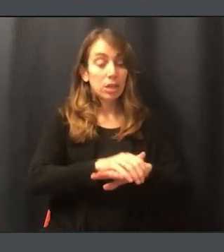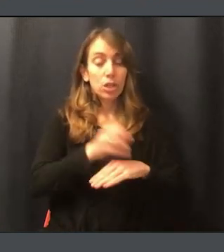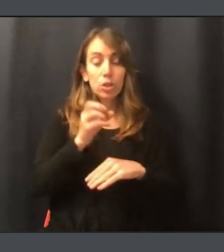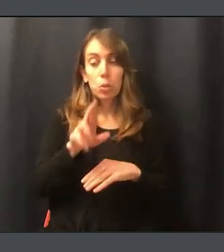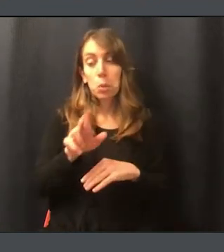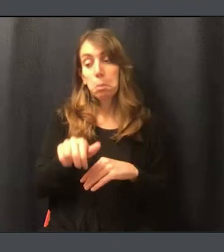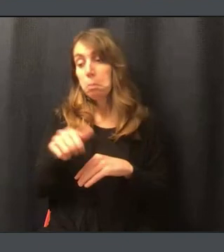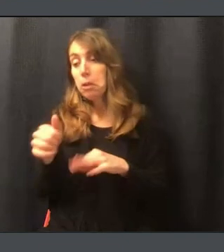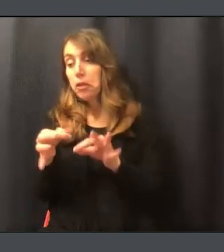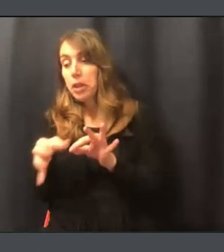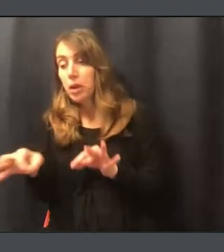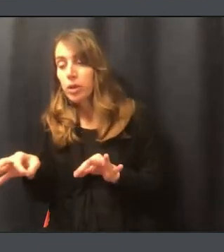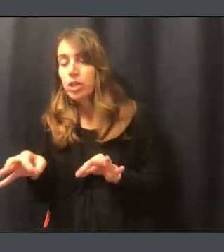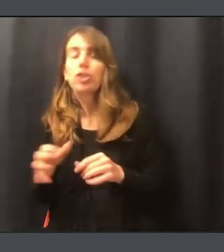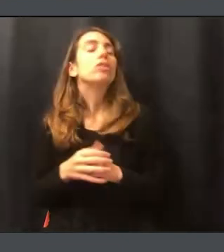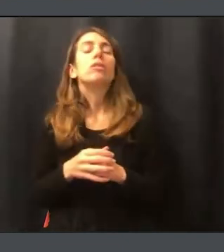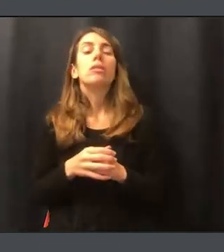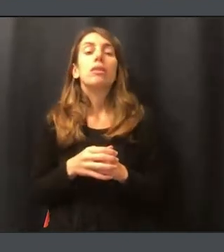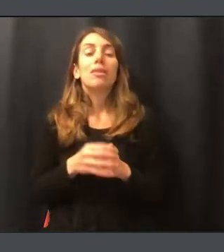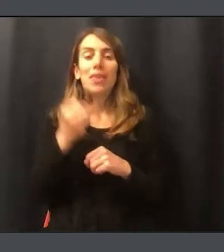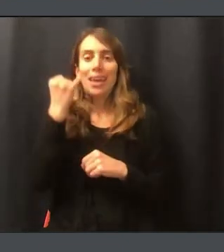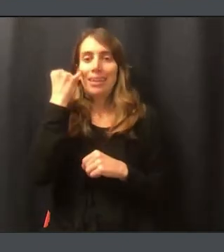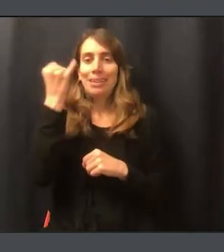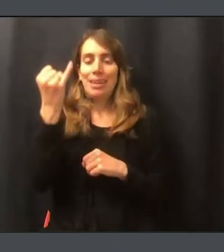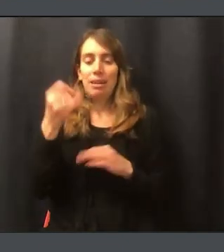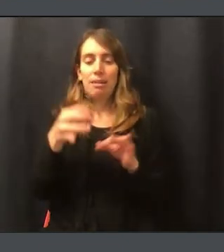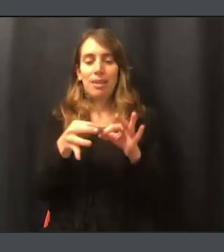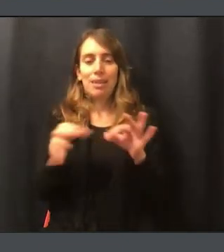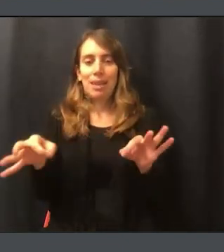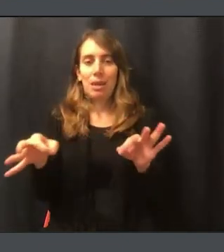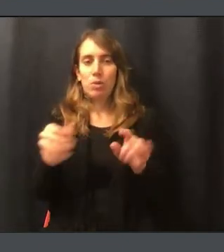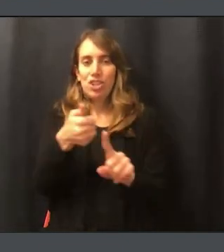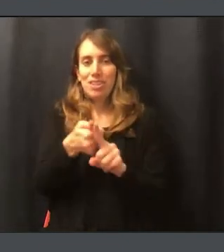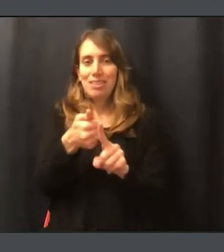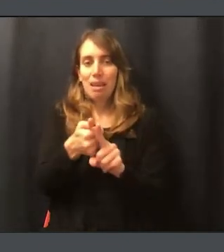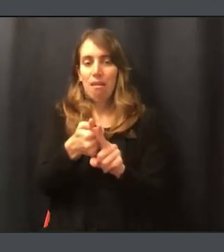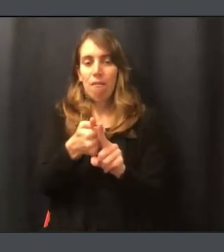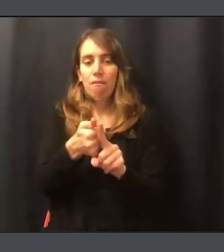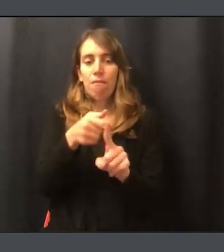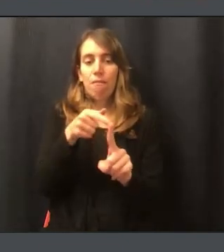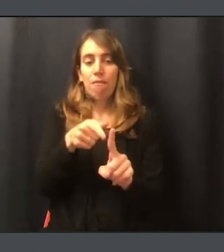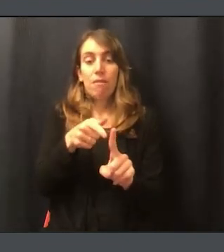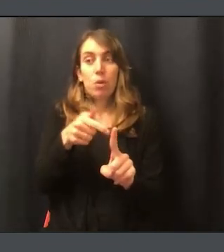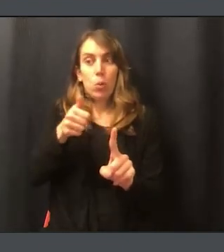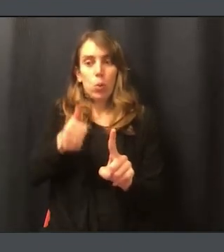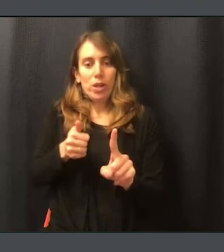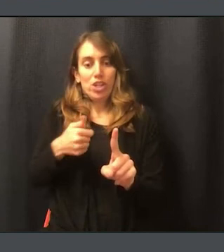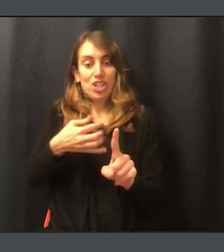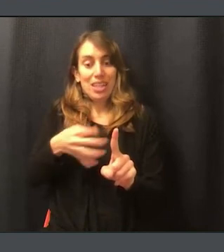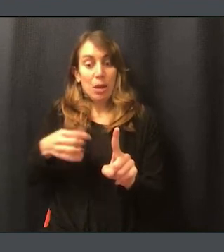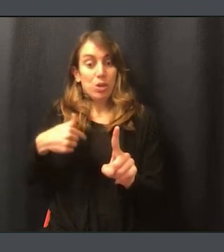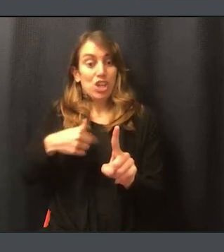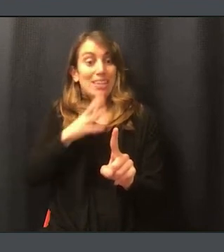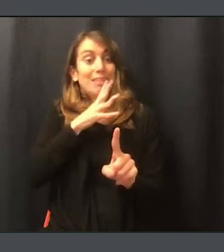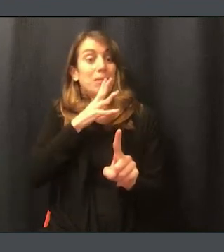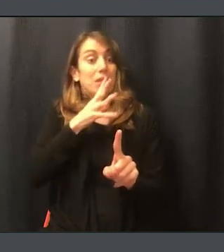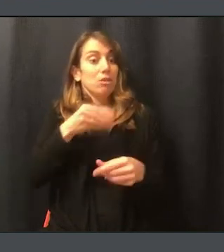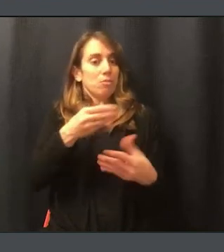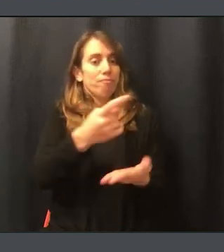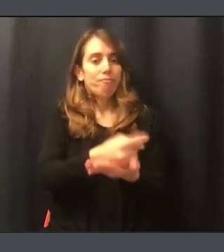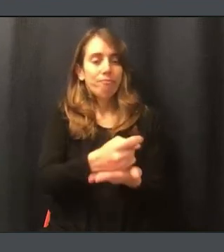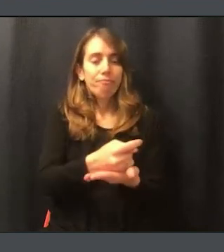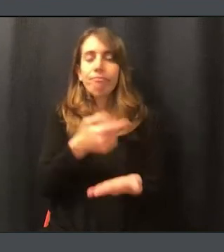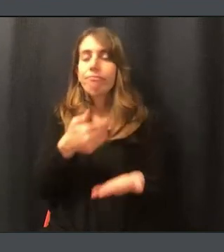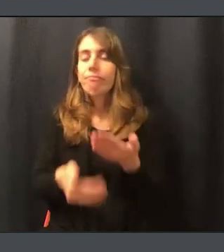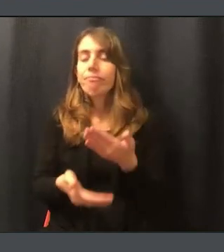language. And the idea here is that the language itself that you're providing the therapy in is not really important because you're working on shared cognitive